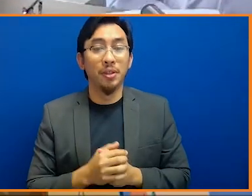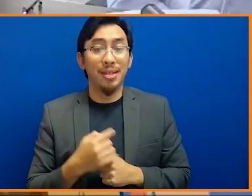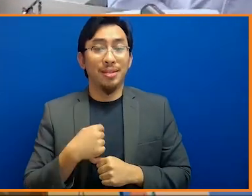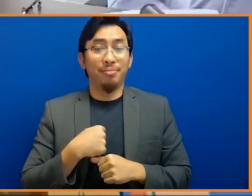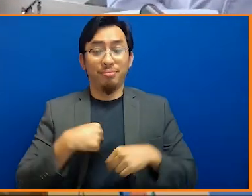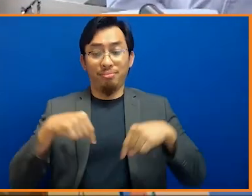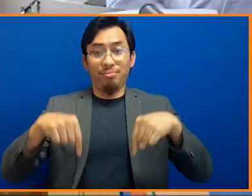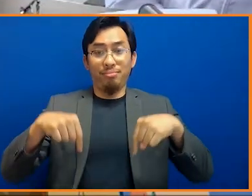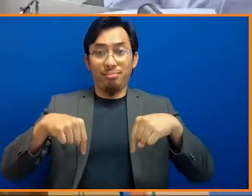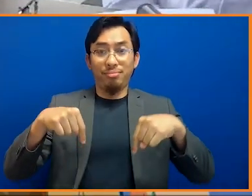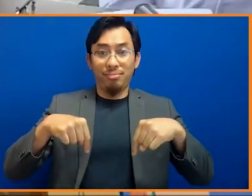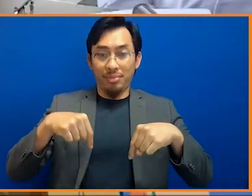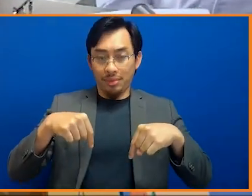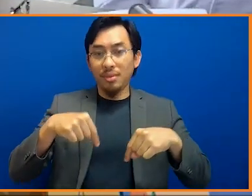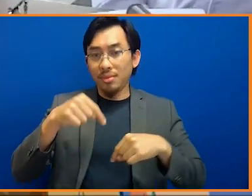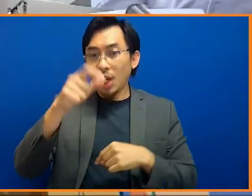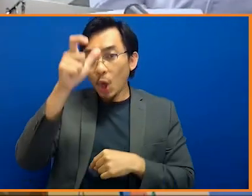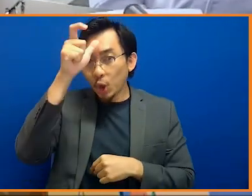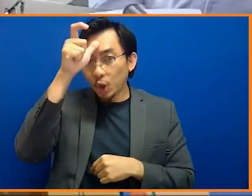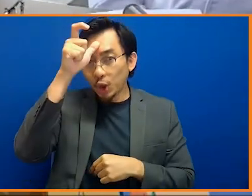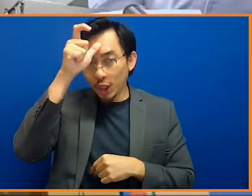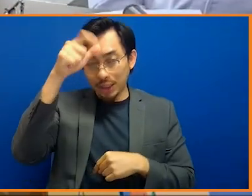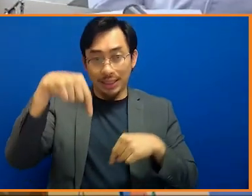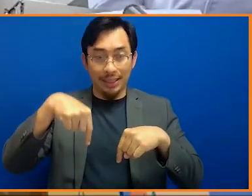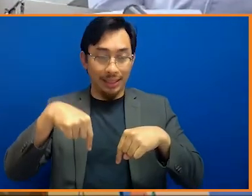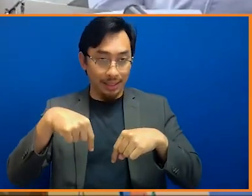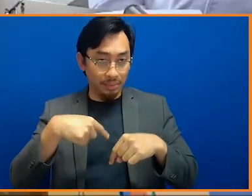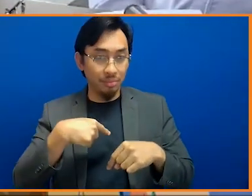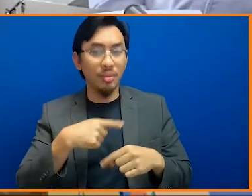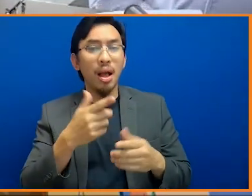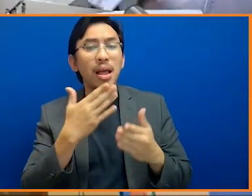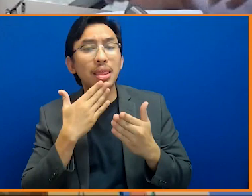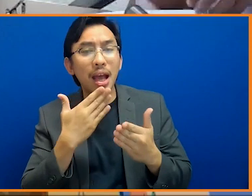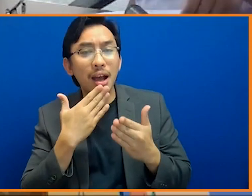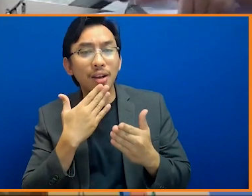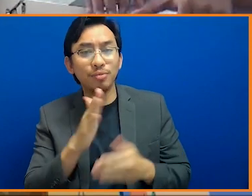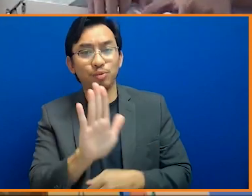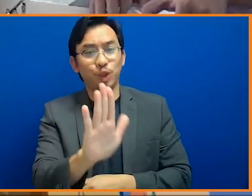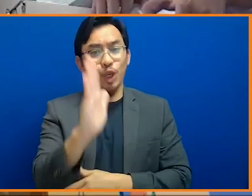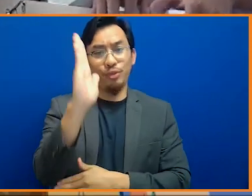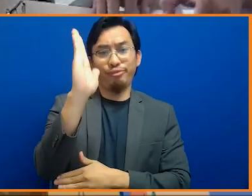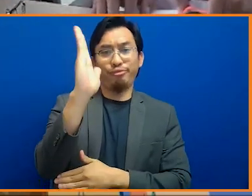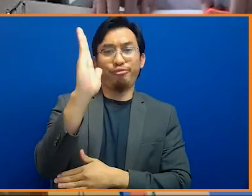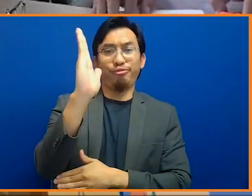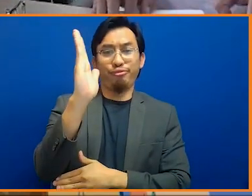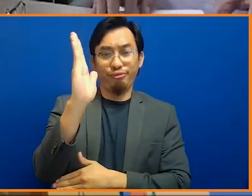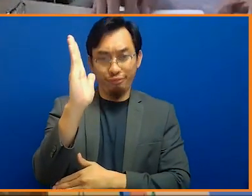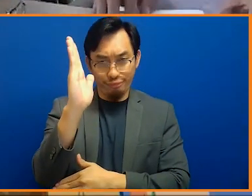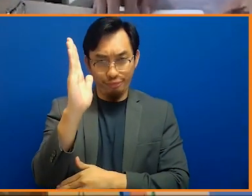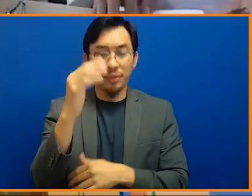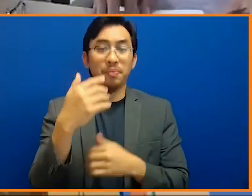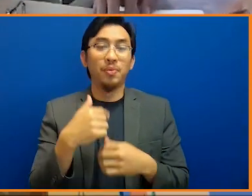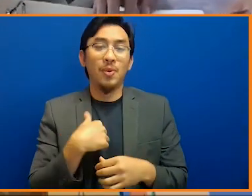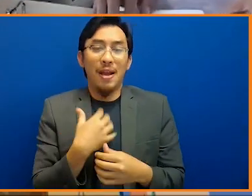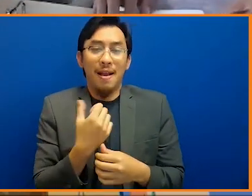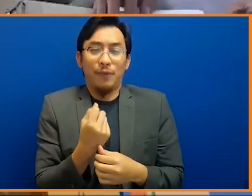you from. I'm actually currently in Istanbul. Thank you very much for your presentation. I actually